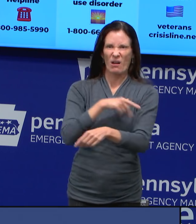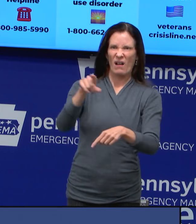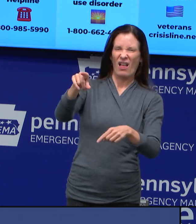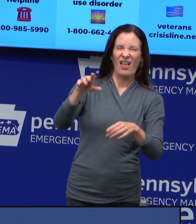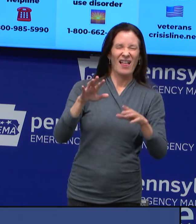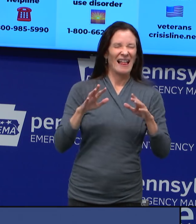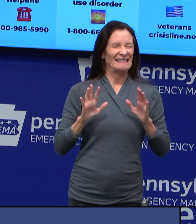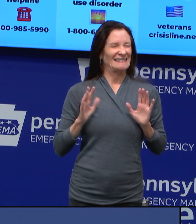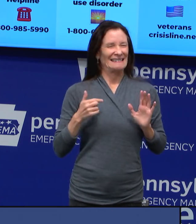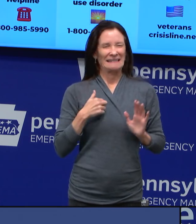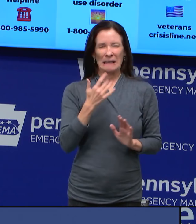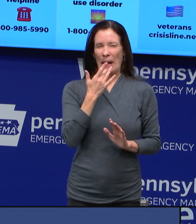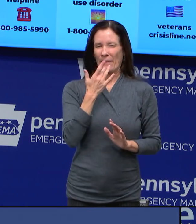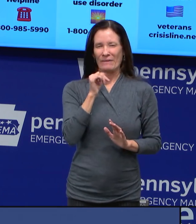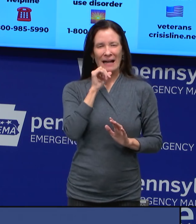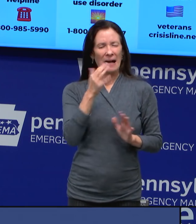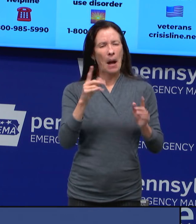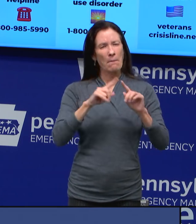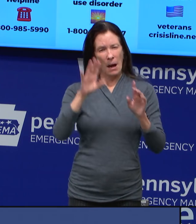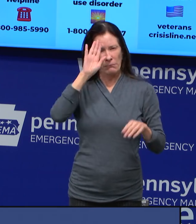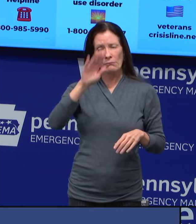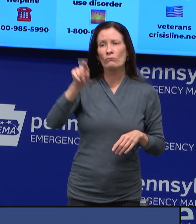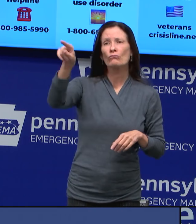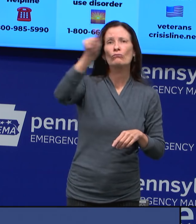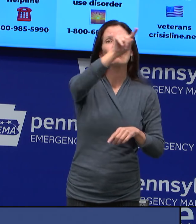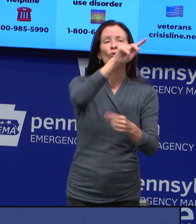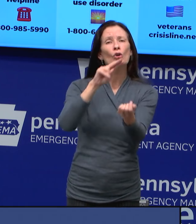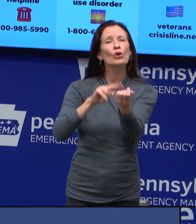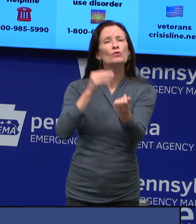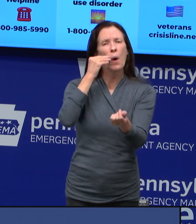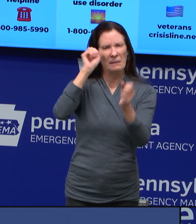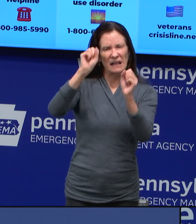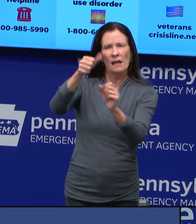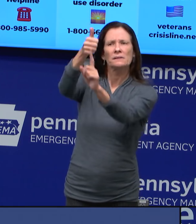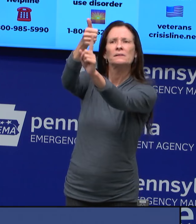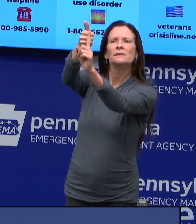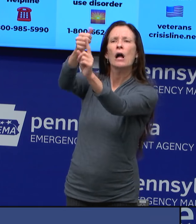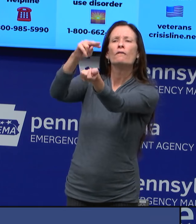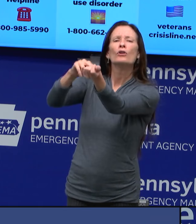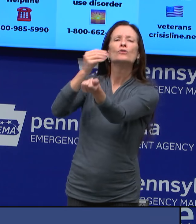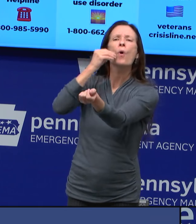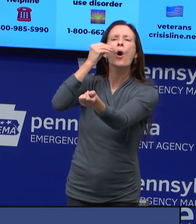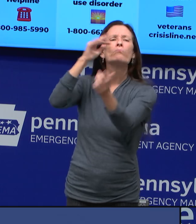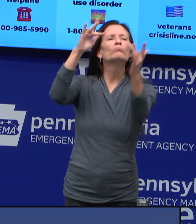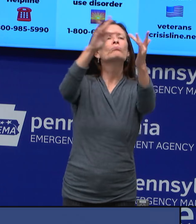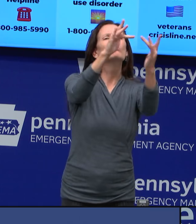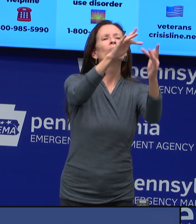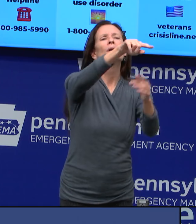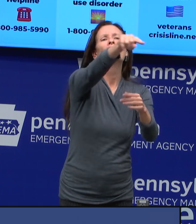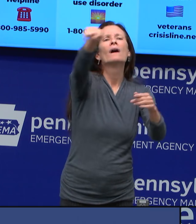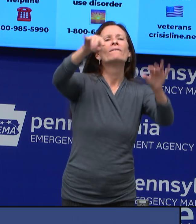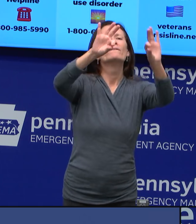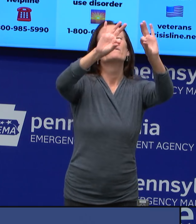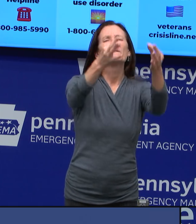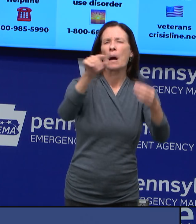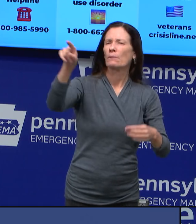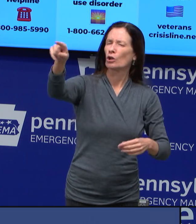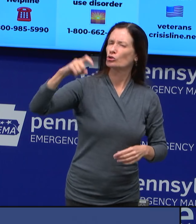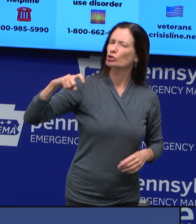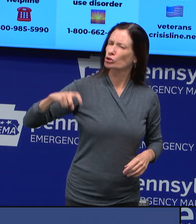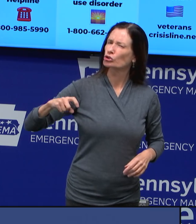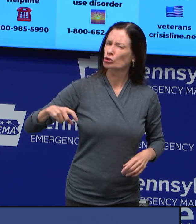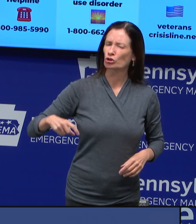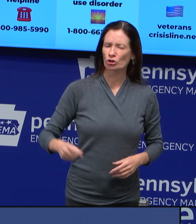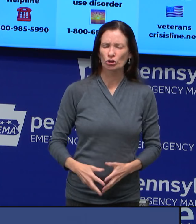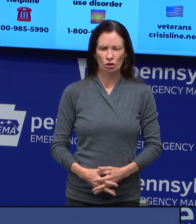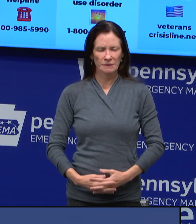be considering other measures to make sure that families get the information that they need. Also, the Inquirer asks, do you have any updates or